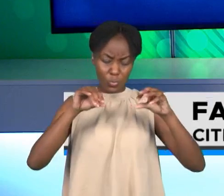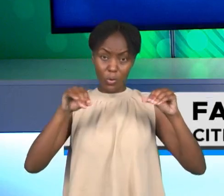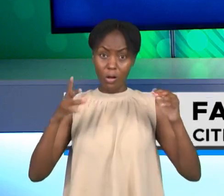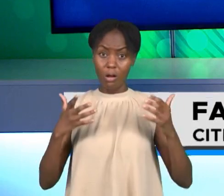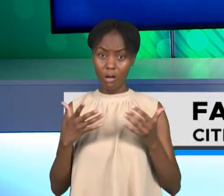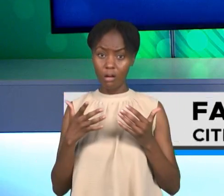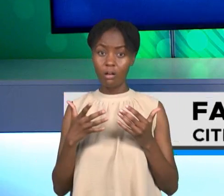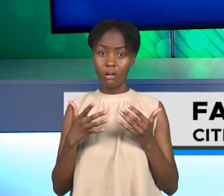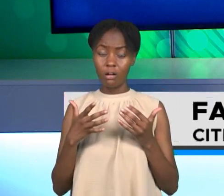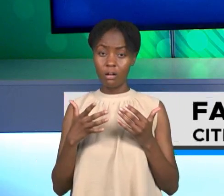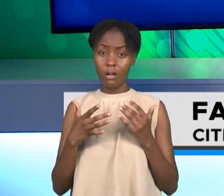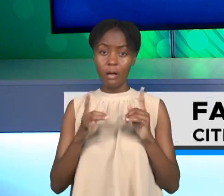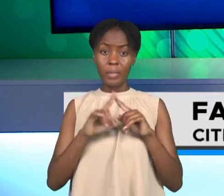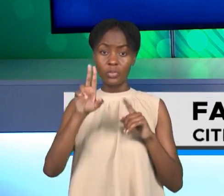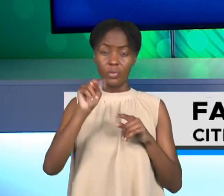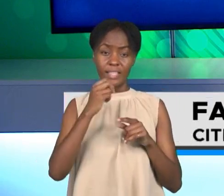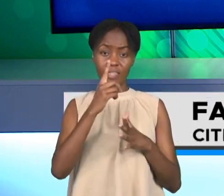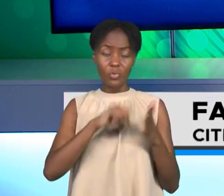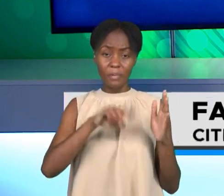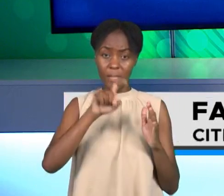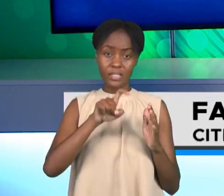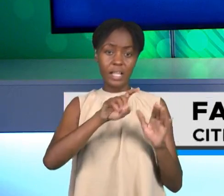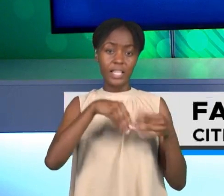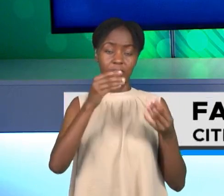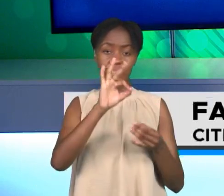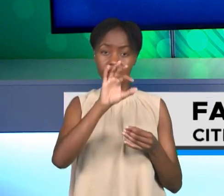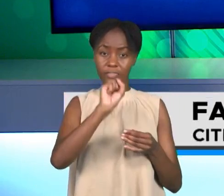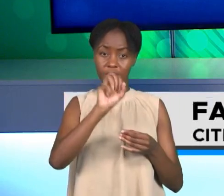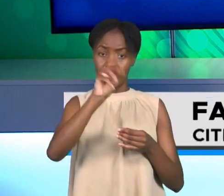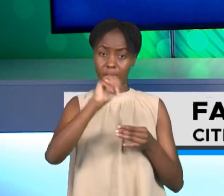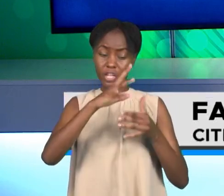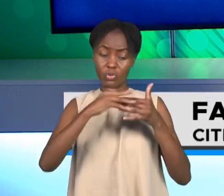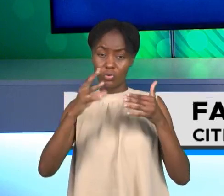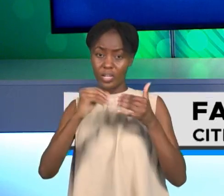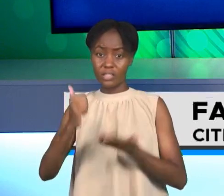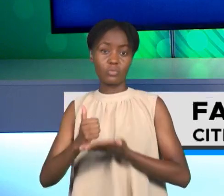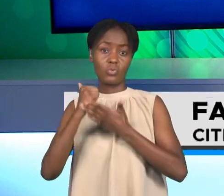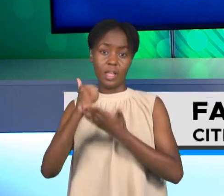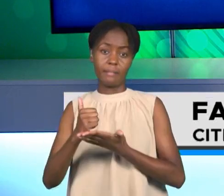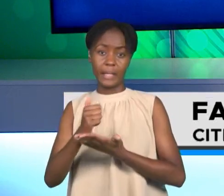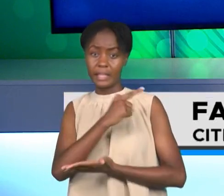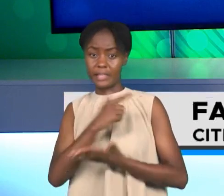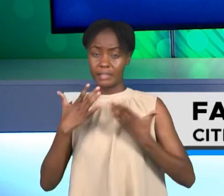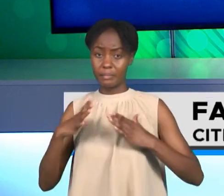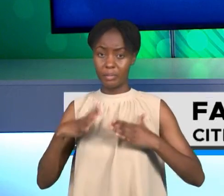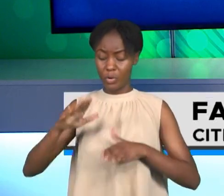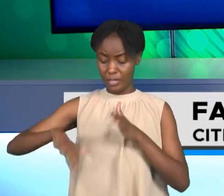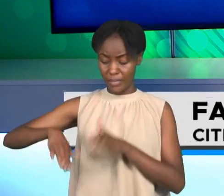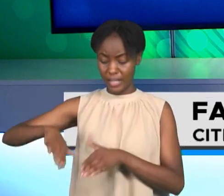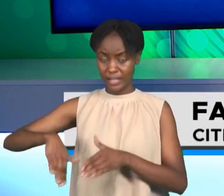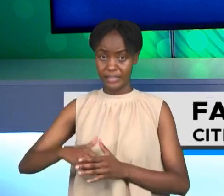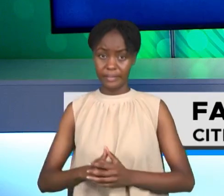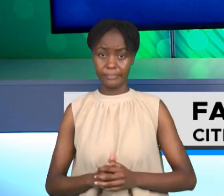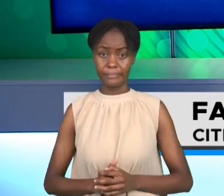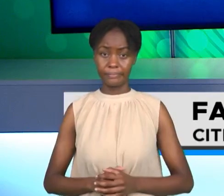UN says it needs 35 million US dollars for emergency aid for the Indian Ocean island. Joy Morena